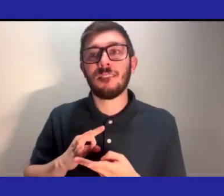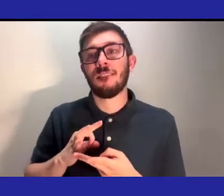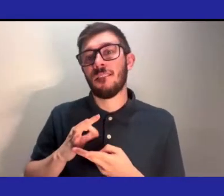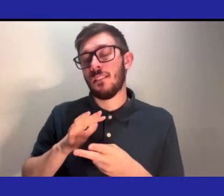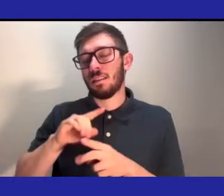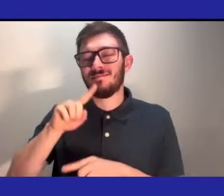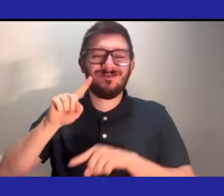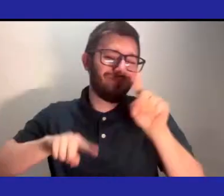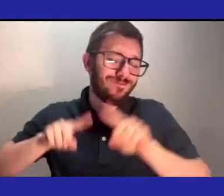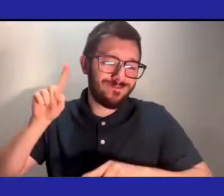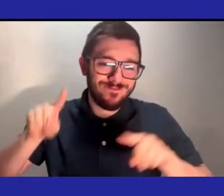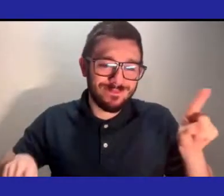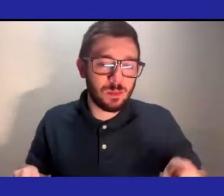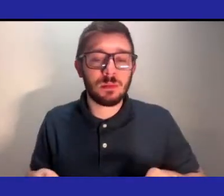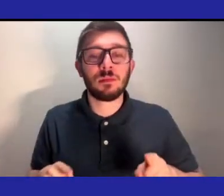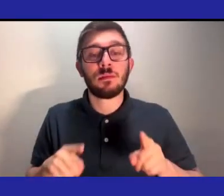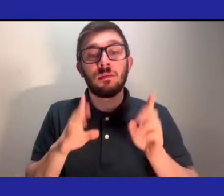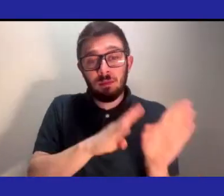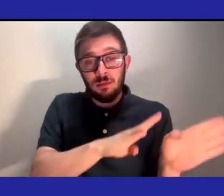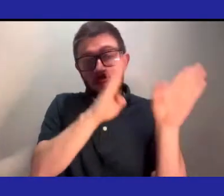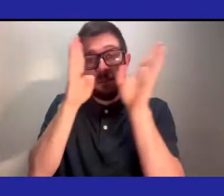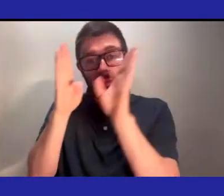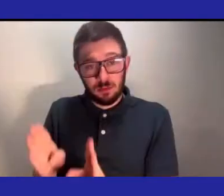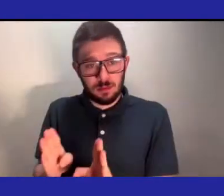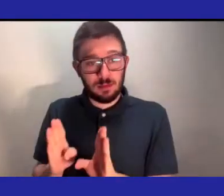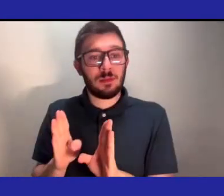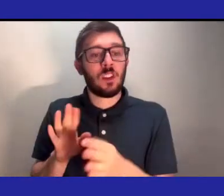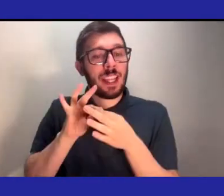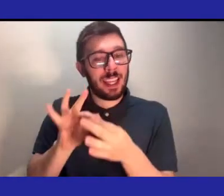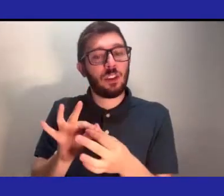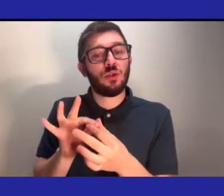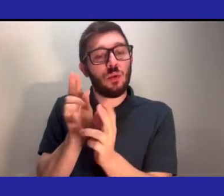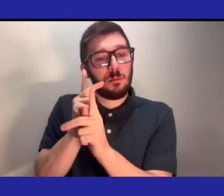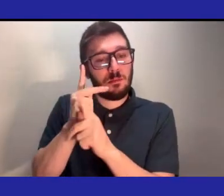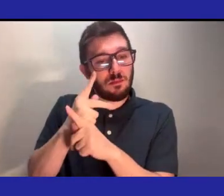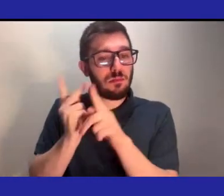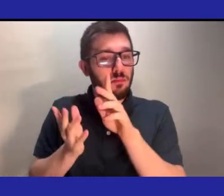the second phase of what we're doing is about productivity. So